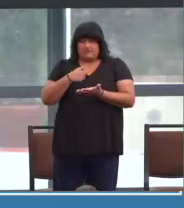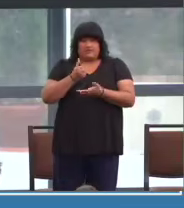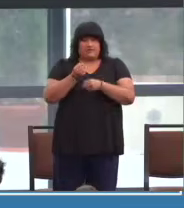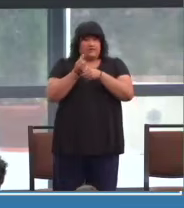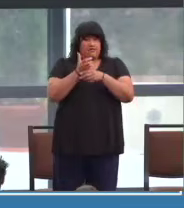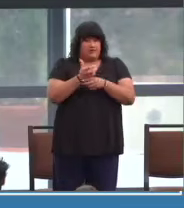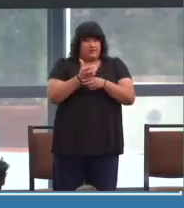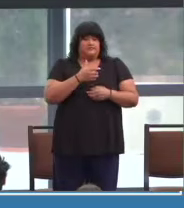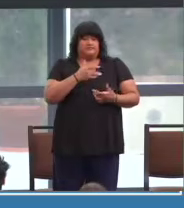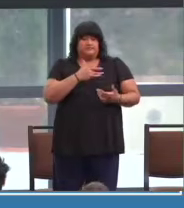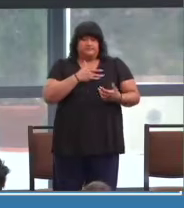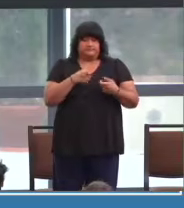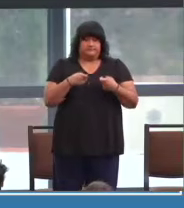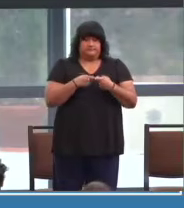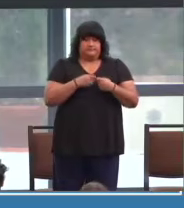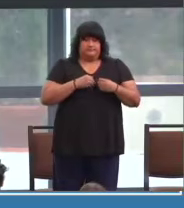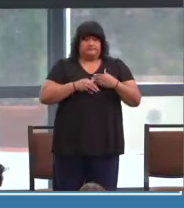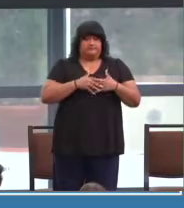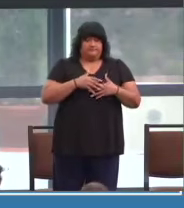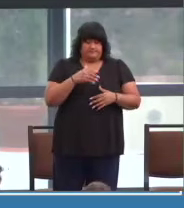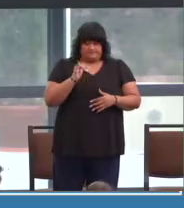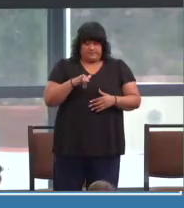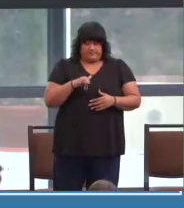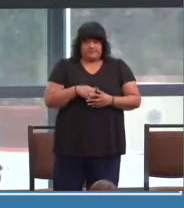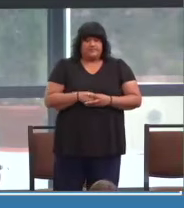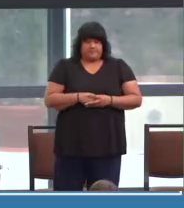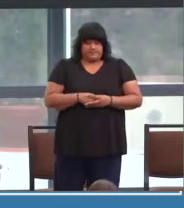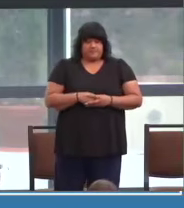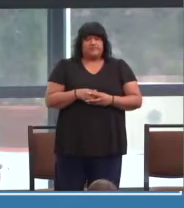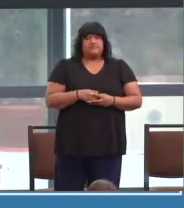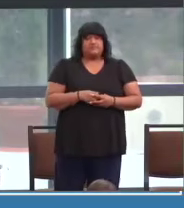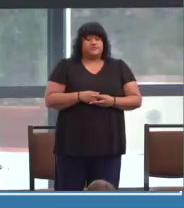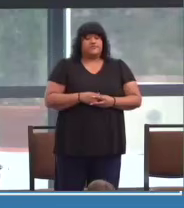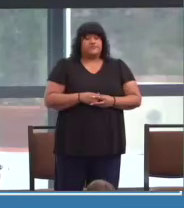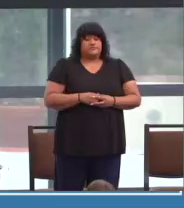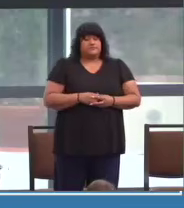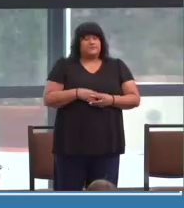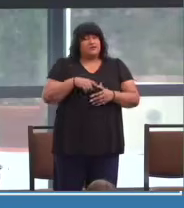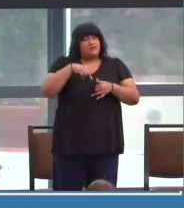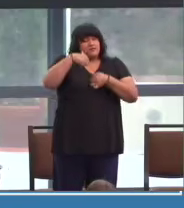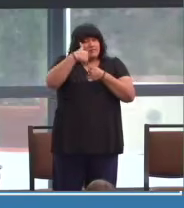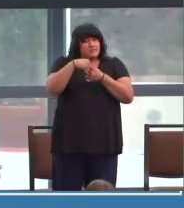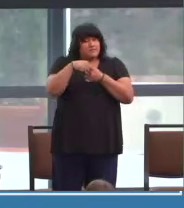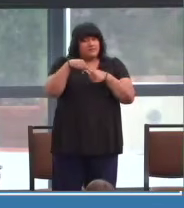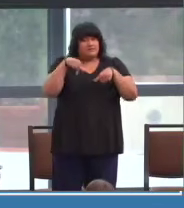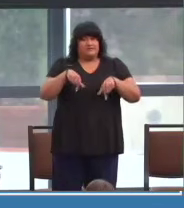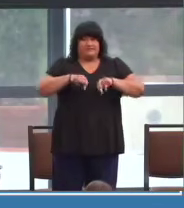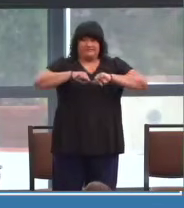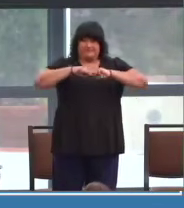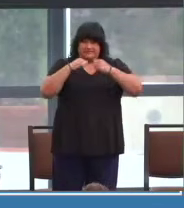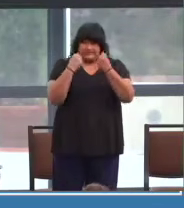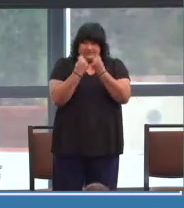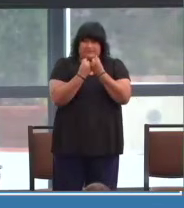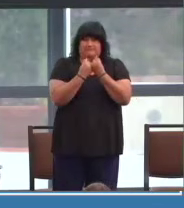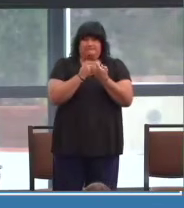And of course, Plaquenil, we know, can also decrease risk of preeclampsia and preterm birth. So just remember, this is a team sport, right? So